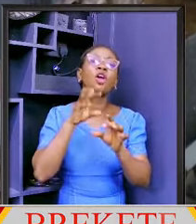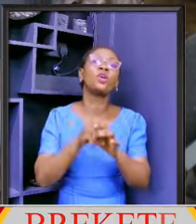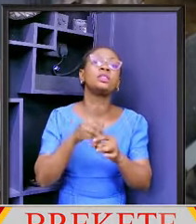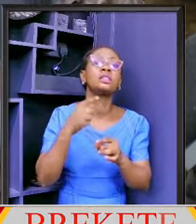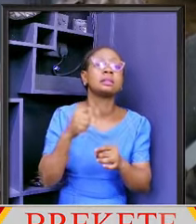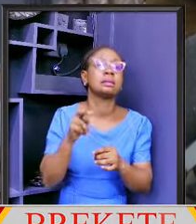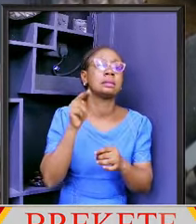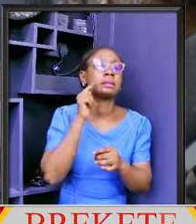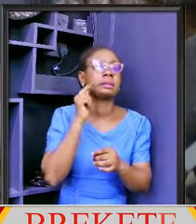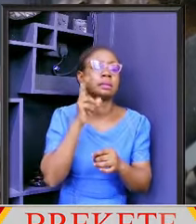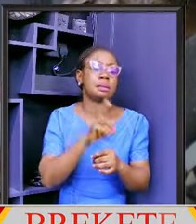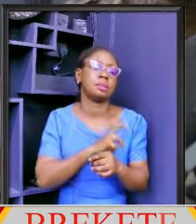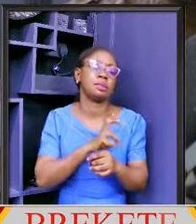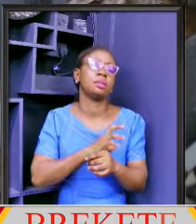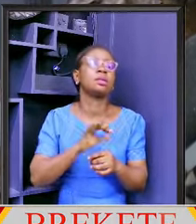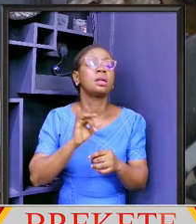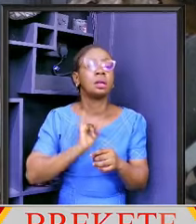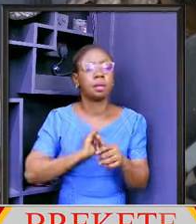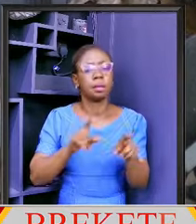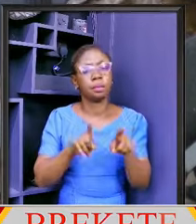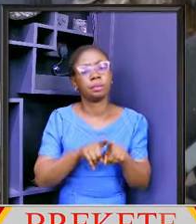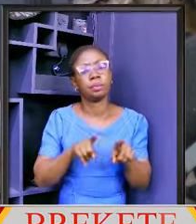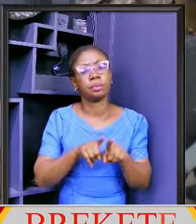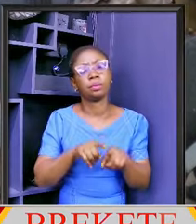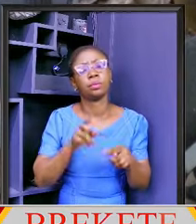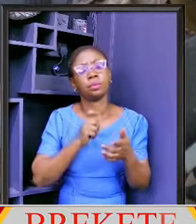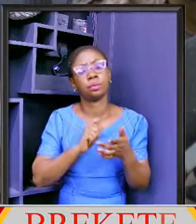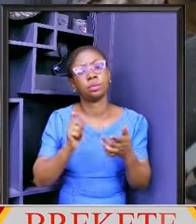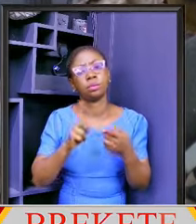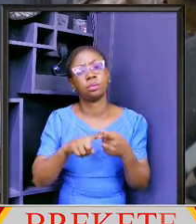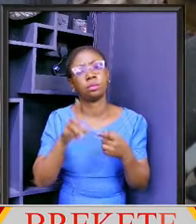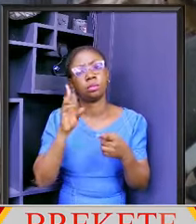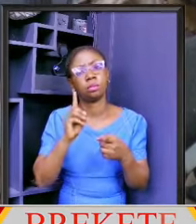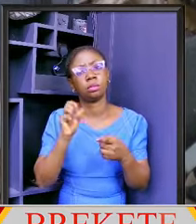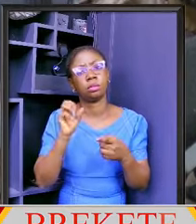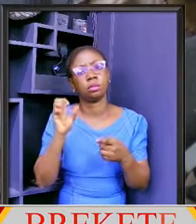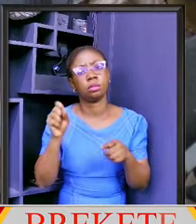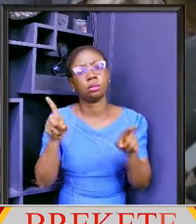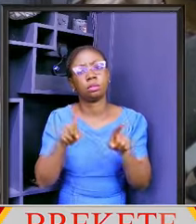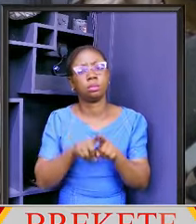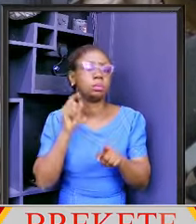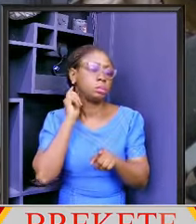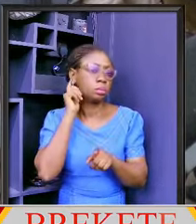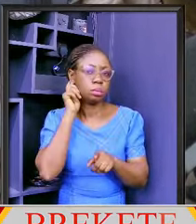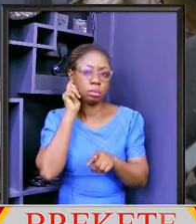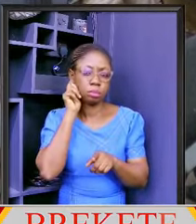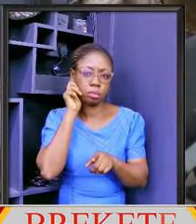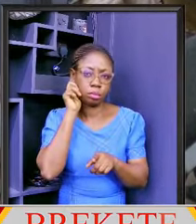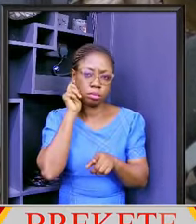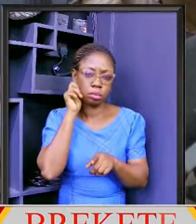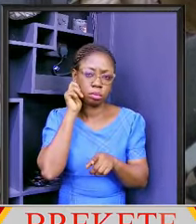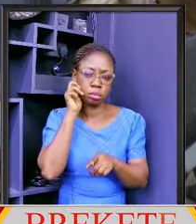police. I think we wrote to DSS too, right? Did we? Ogaranya. Yes, sir.